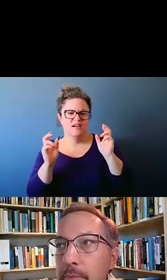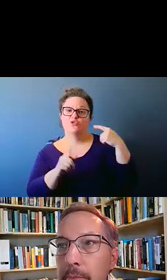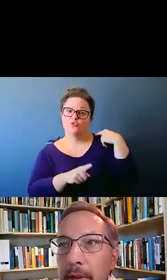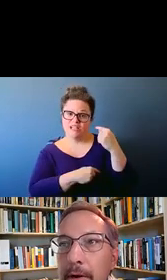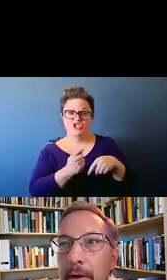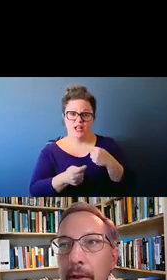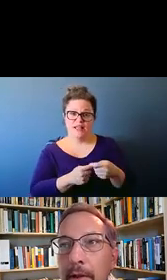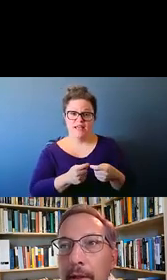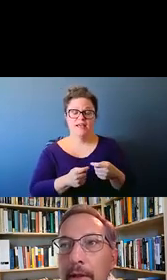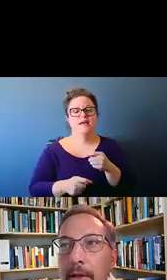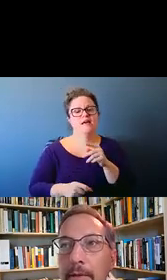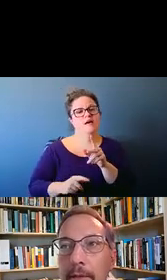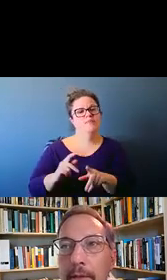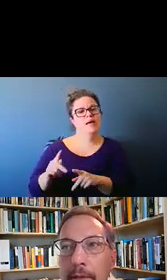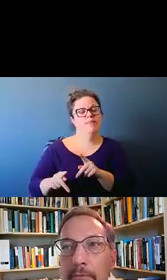would prepare